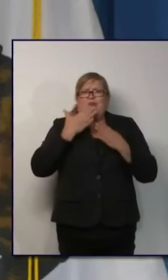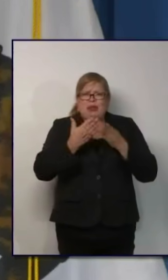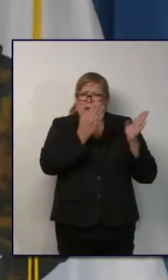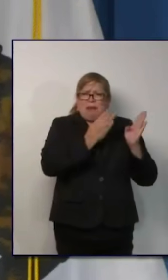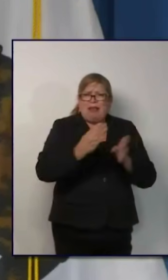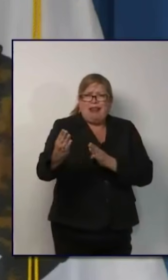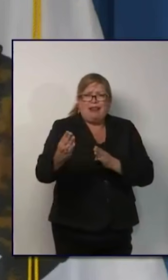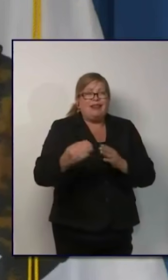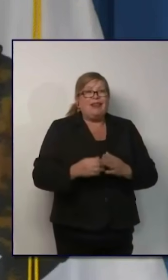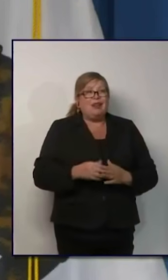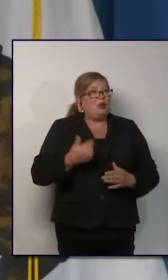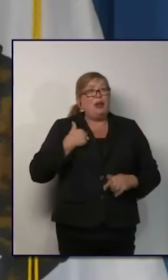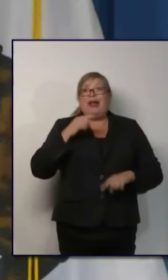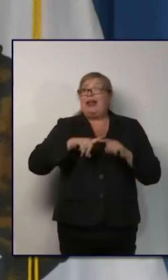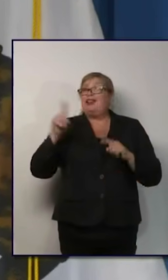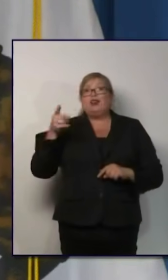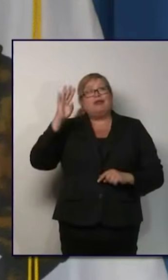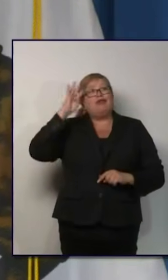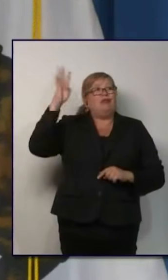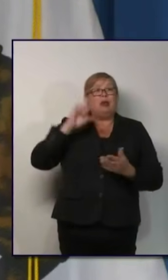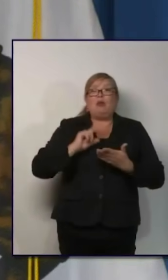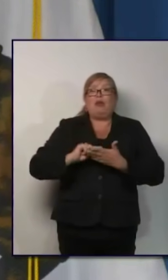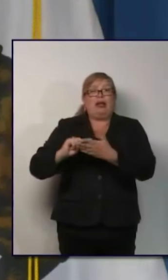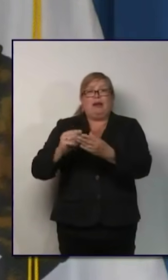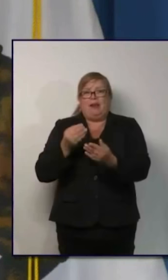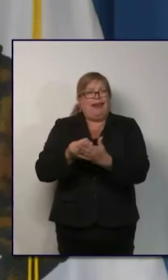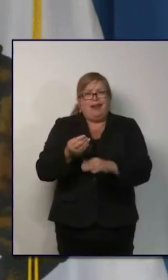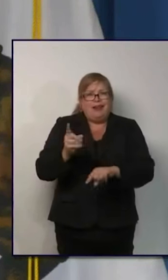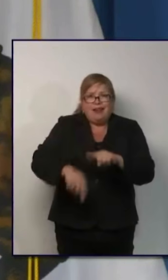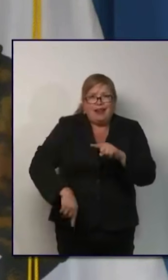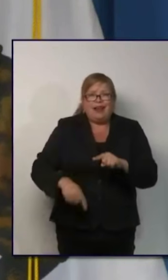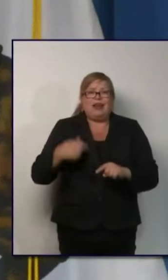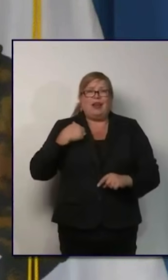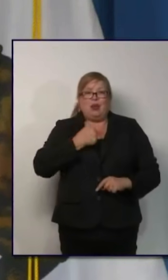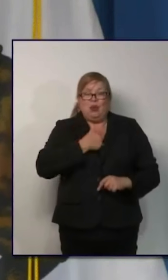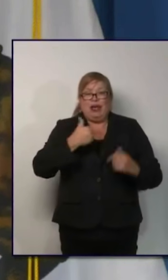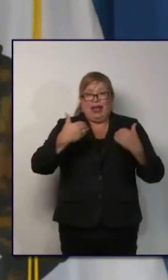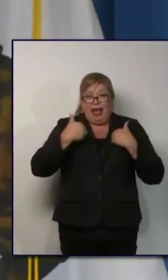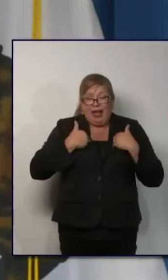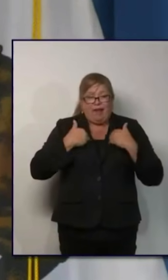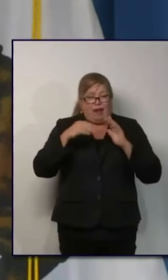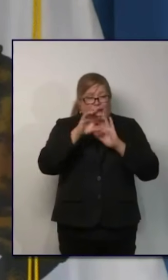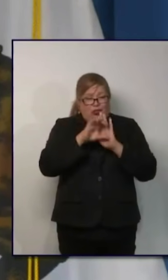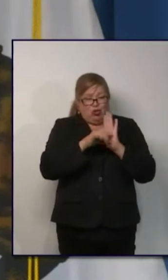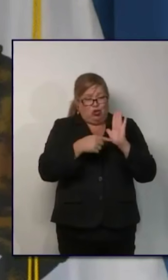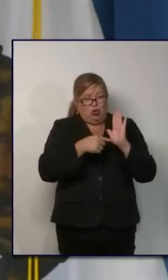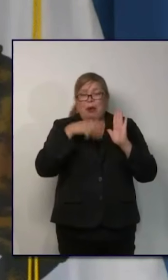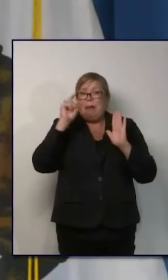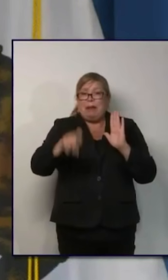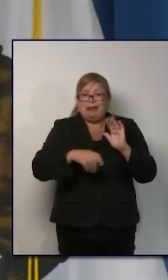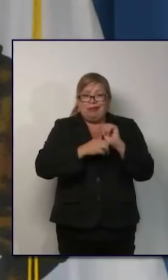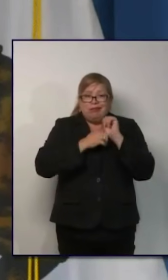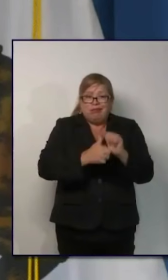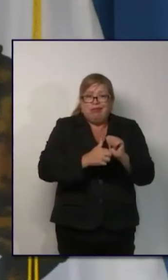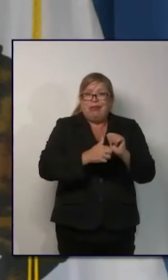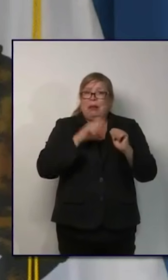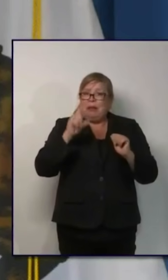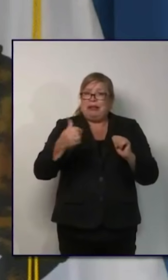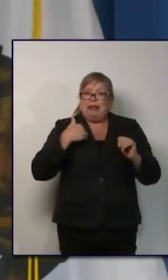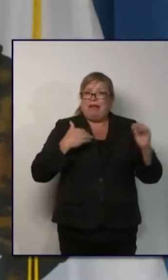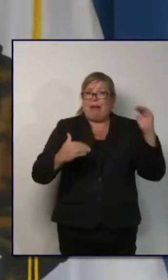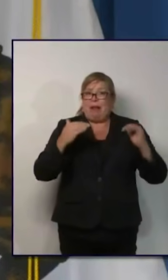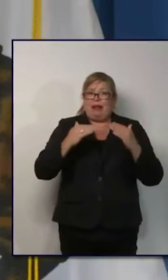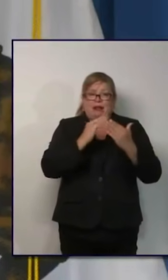no printing press here in the state of California. We are constitutionally obliged to pass a balanced